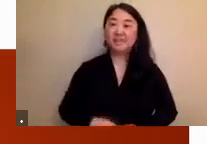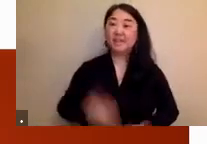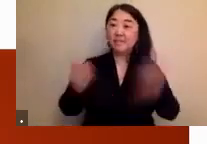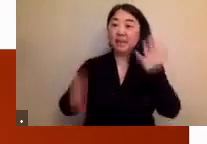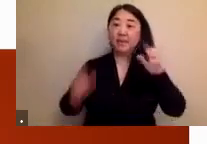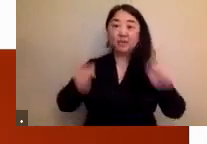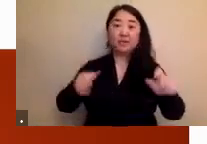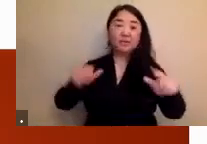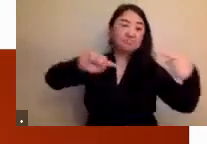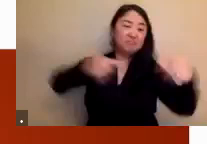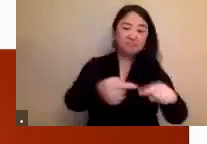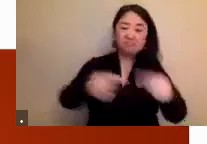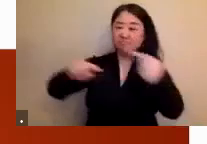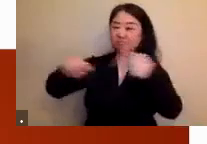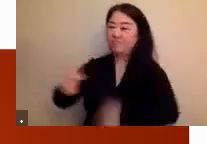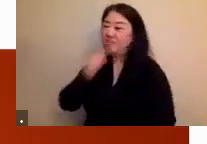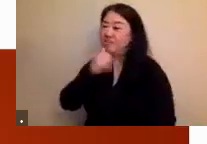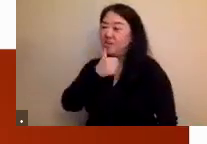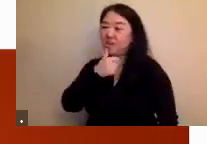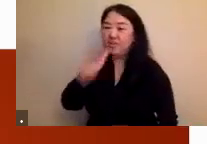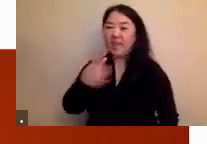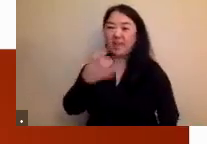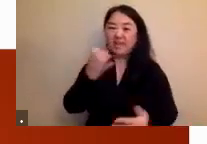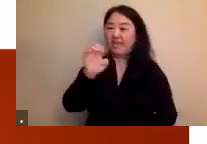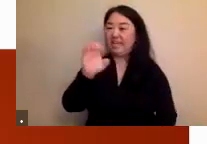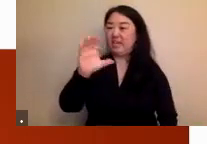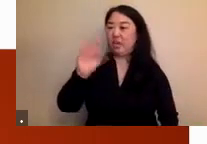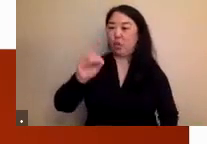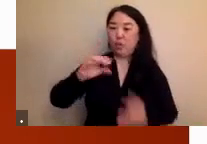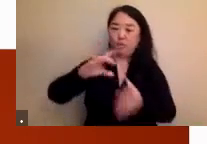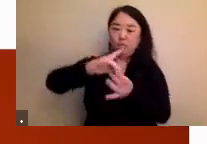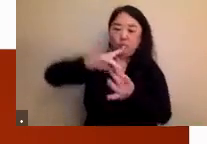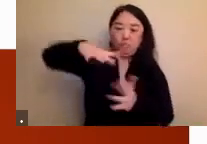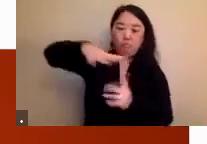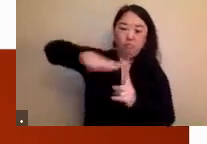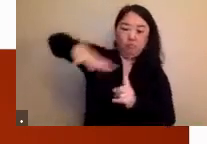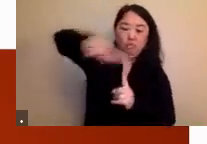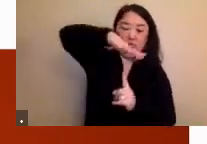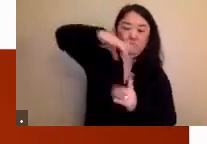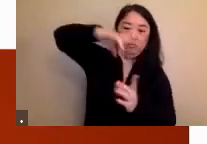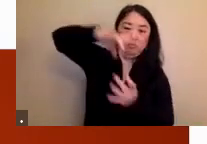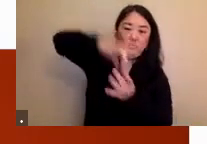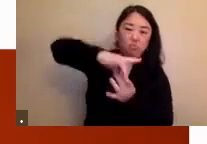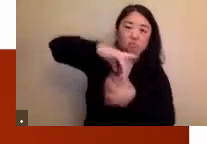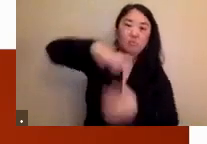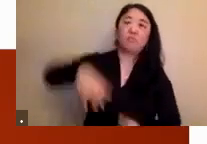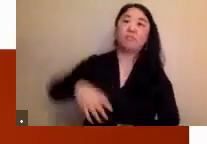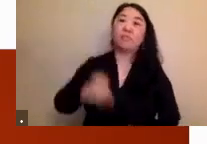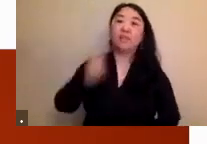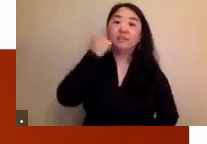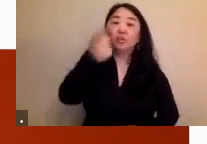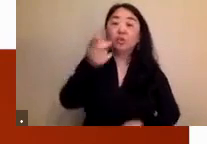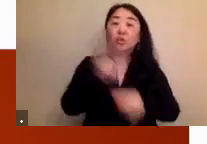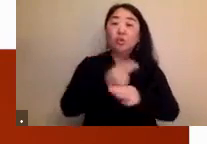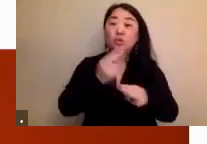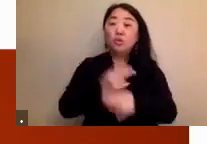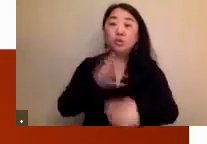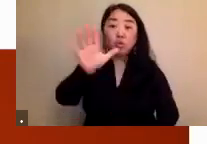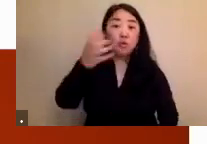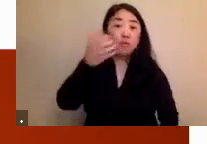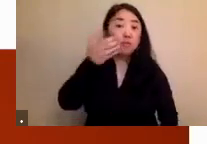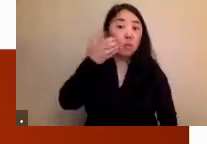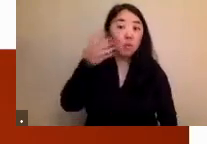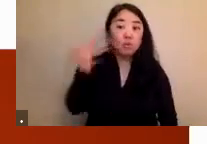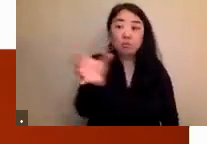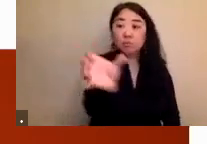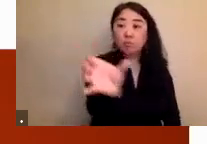our ecosystem down the whole stream. So this is actually if you actually put your phone here, this is actually a QR code. So